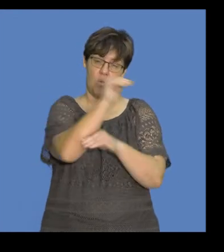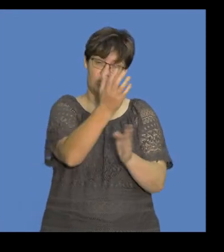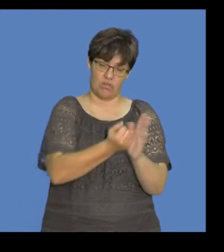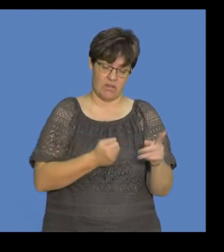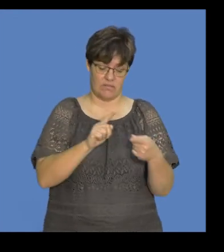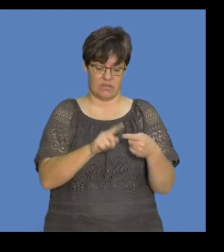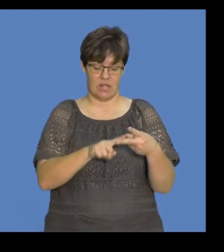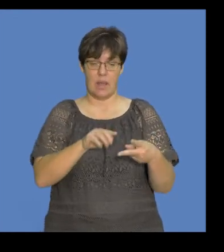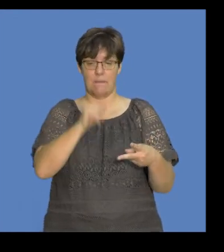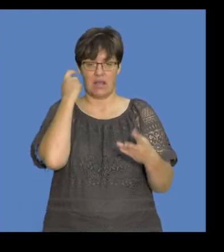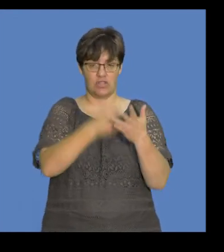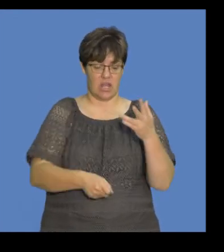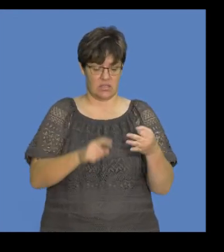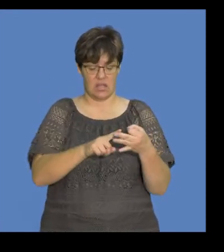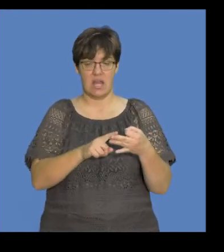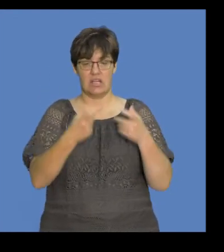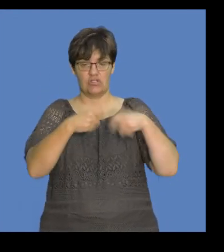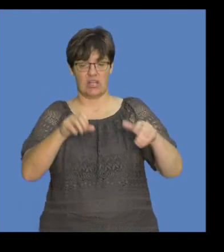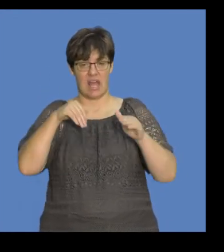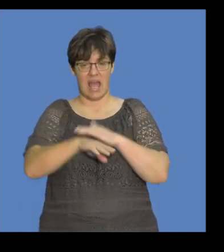charges, checks that were understated,